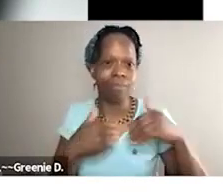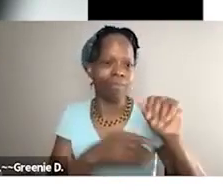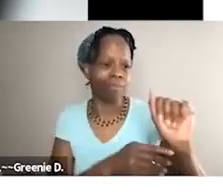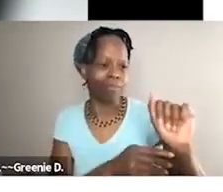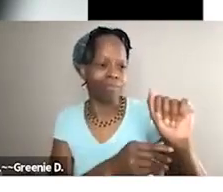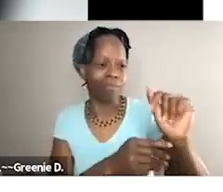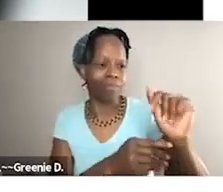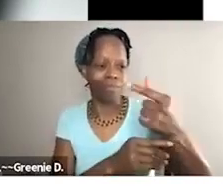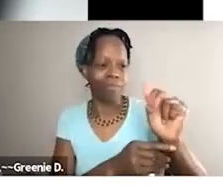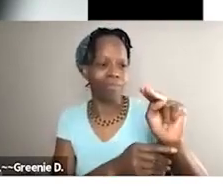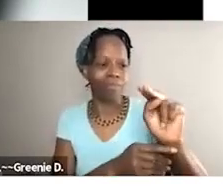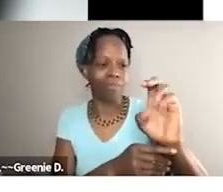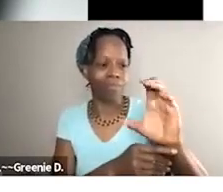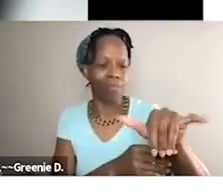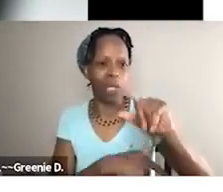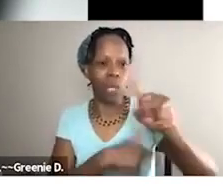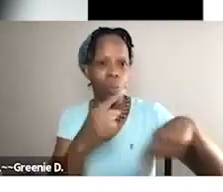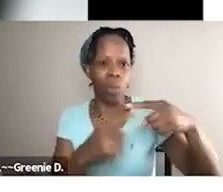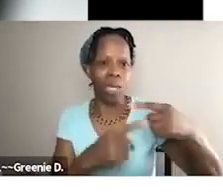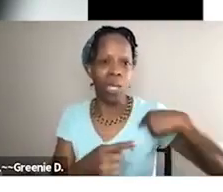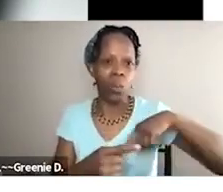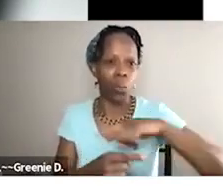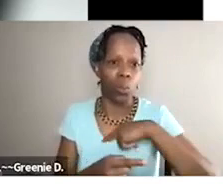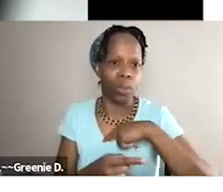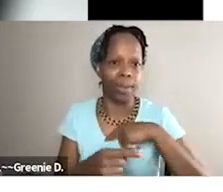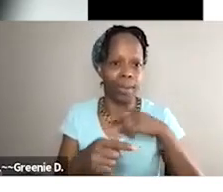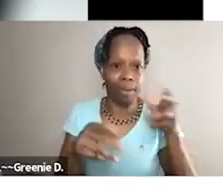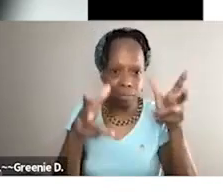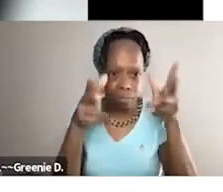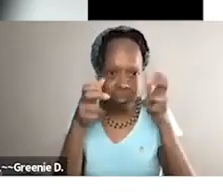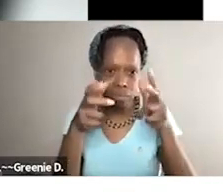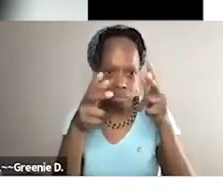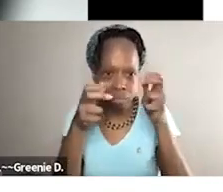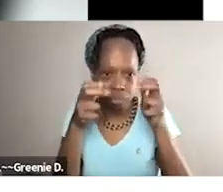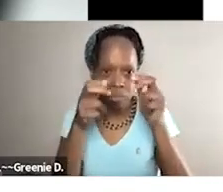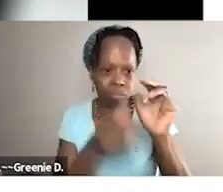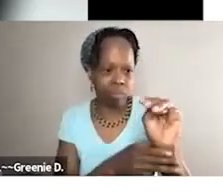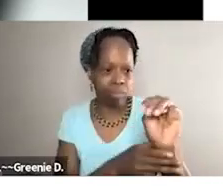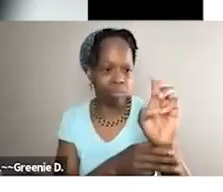consume media, when we consume all of these things, and really using that agency